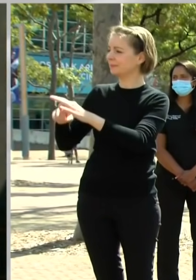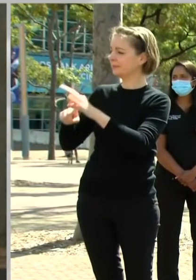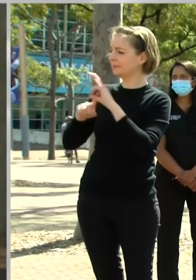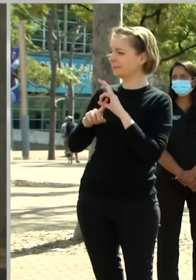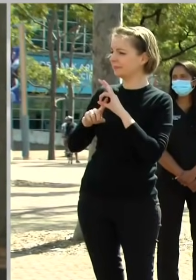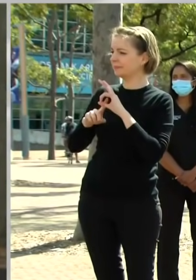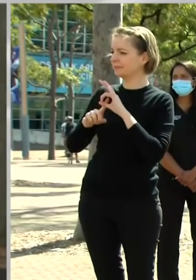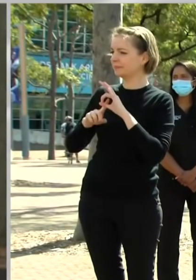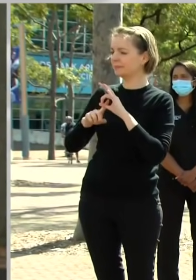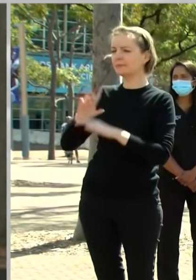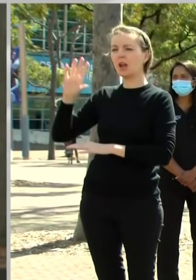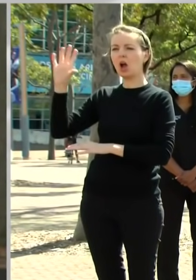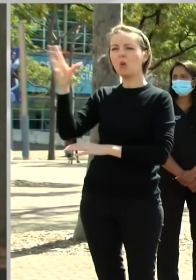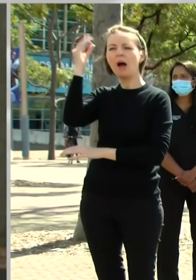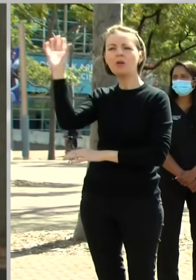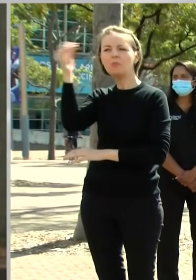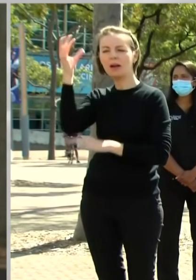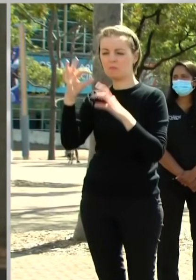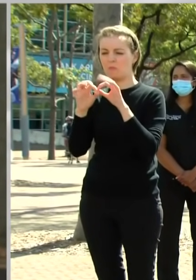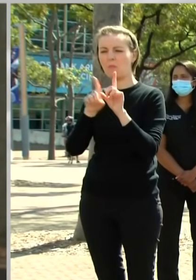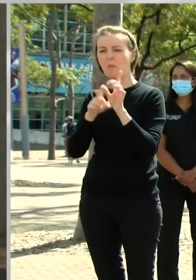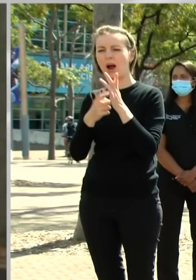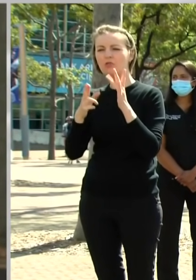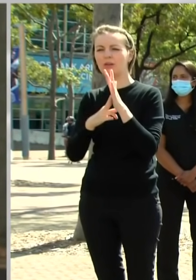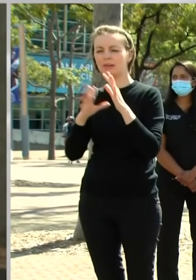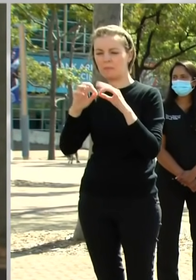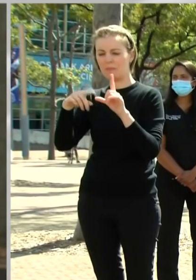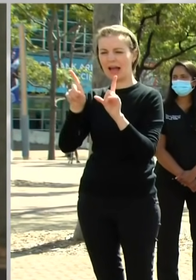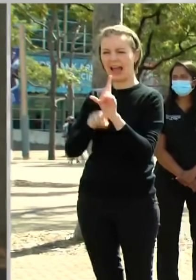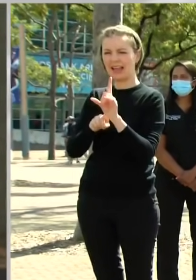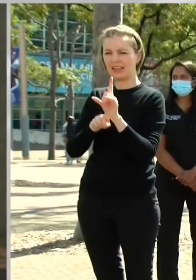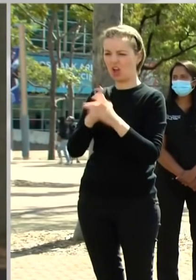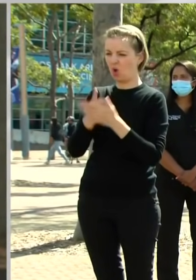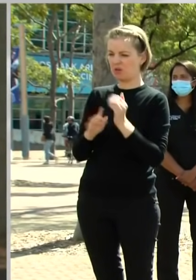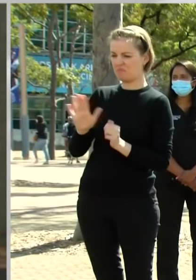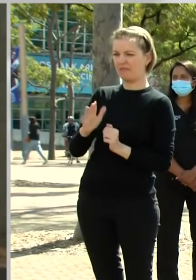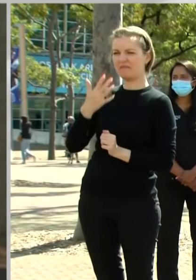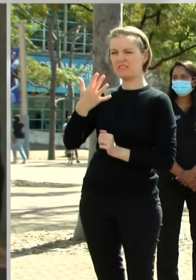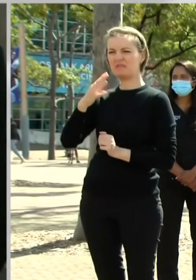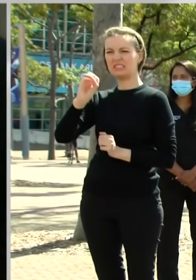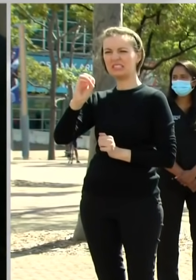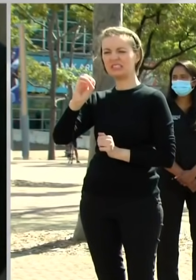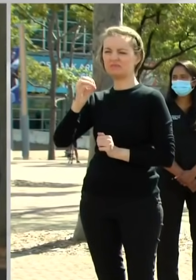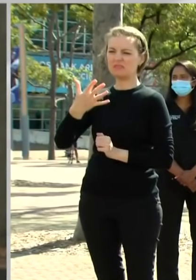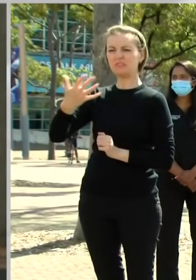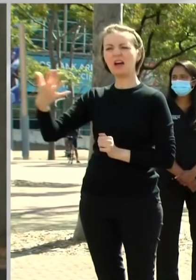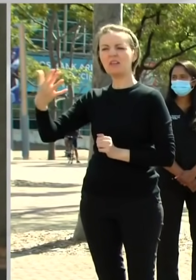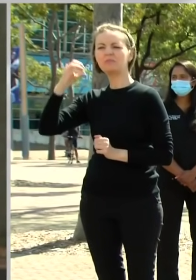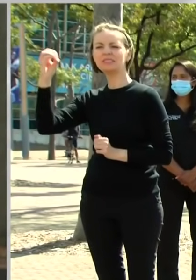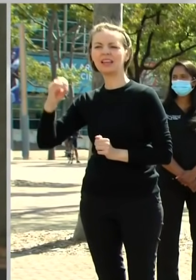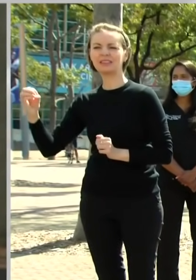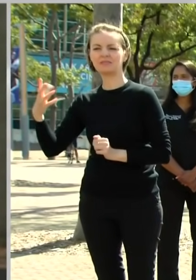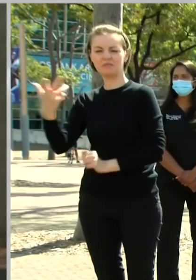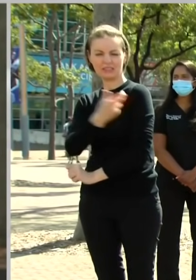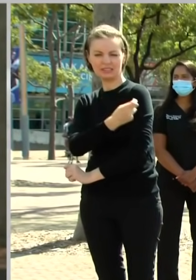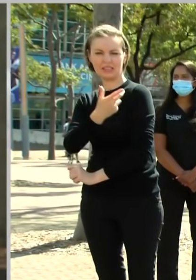vaccinated, how can the floodgates open in just a few short weeks to that community? Some doctors are saying we need to ring fence some zones until they catch